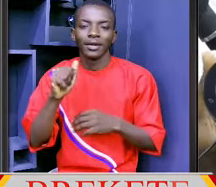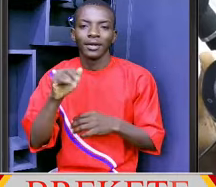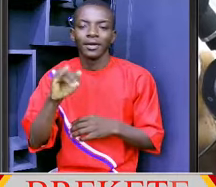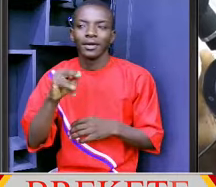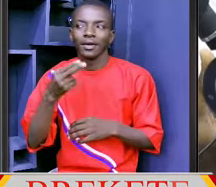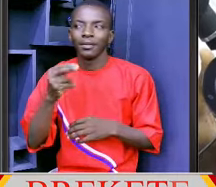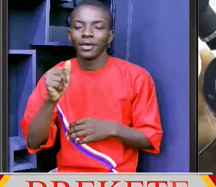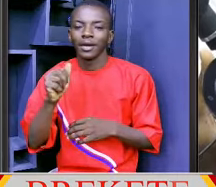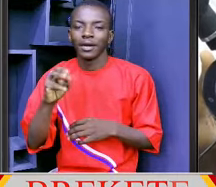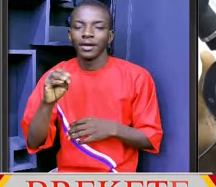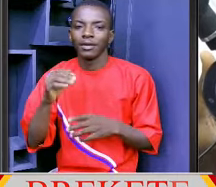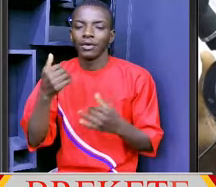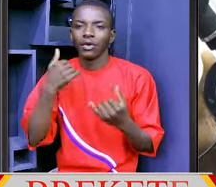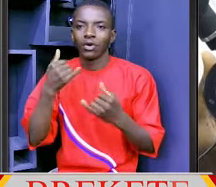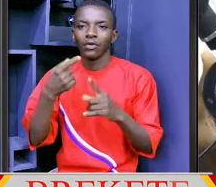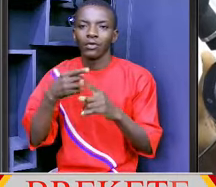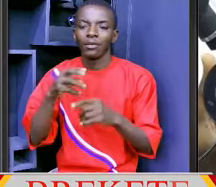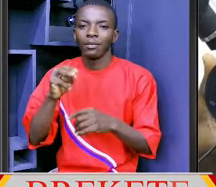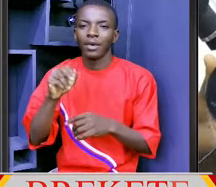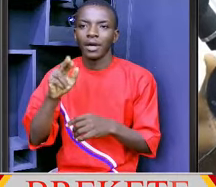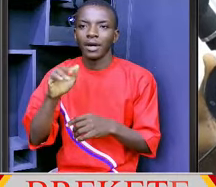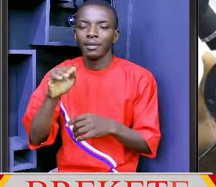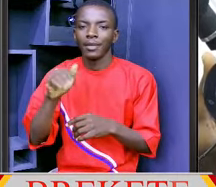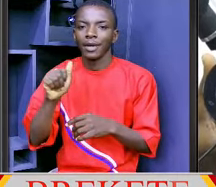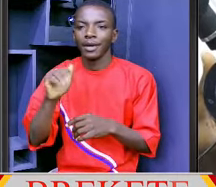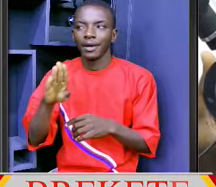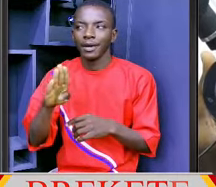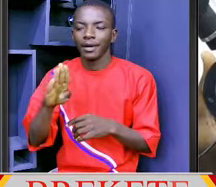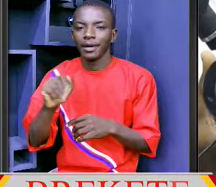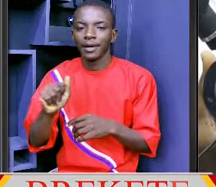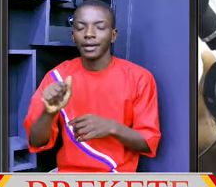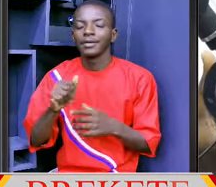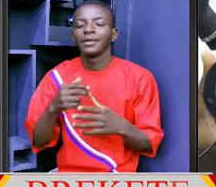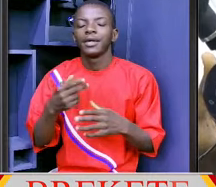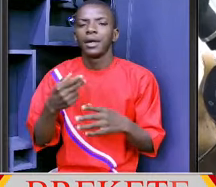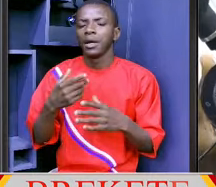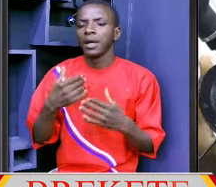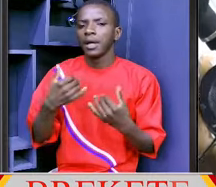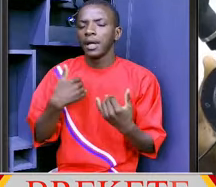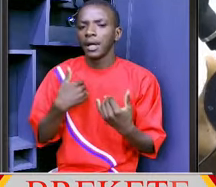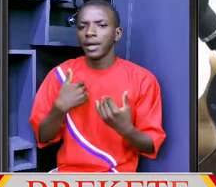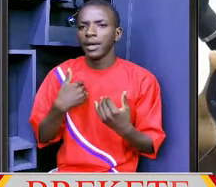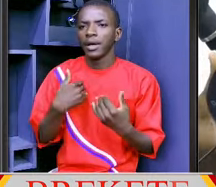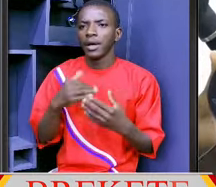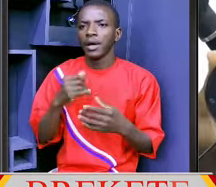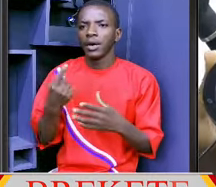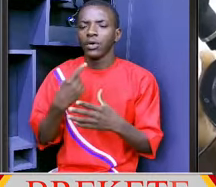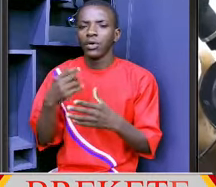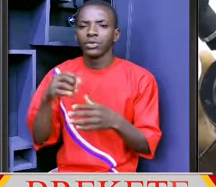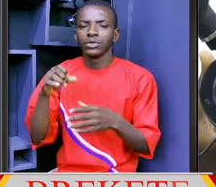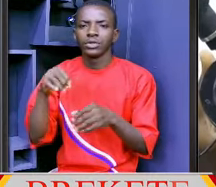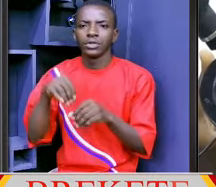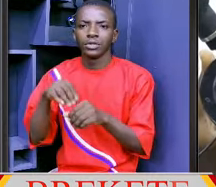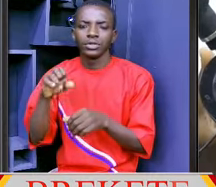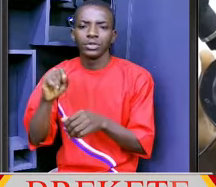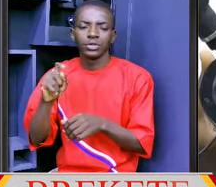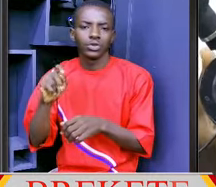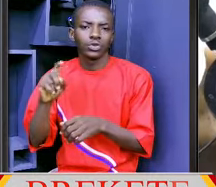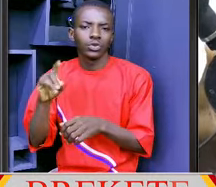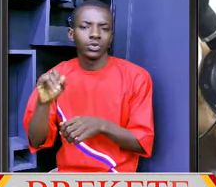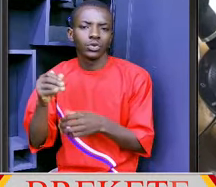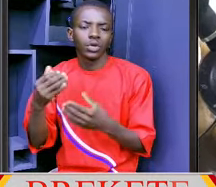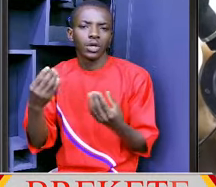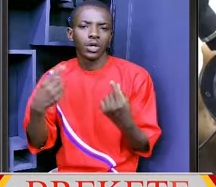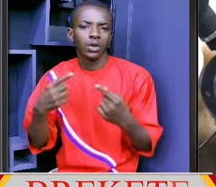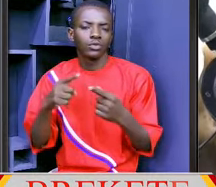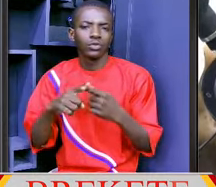Abraham Umako. I'm calling from Maraba, sir. Okay. Yes, sir. Sir, I was once in your studio, dear sir. I